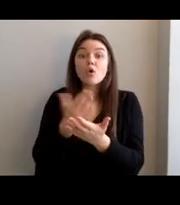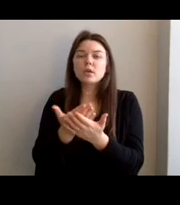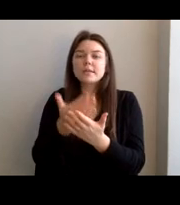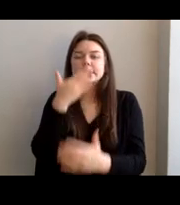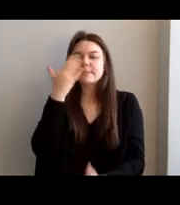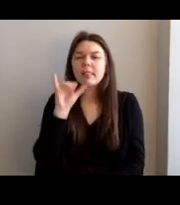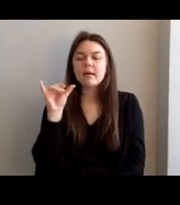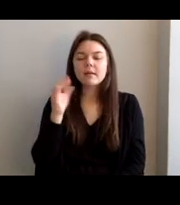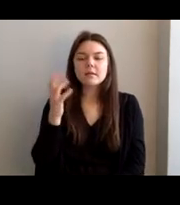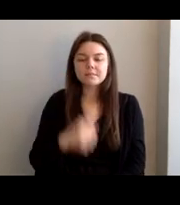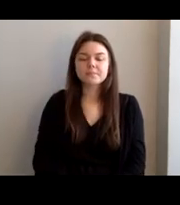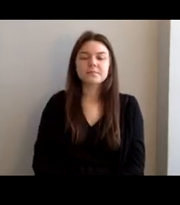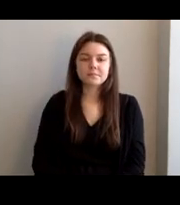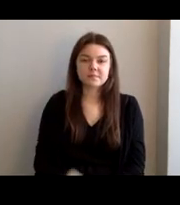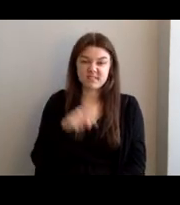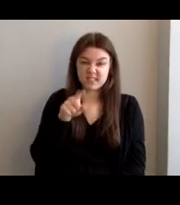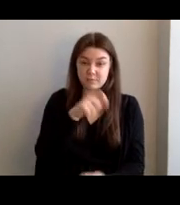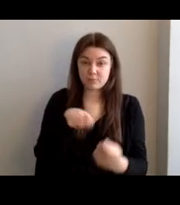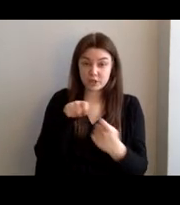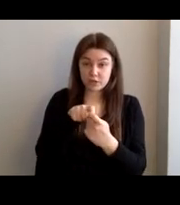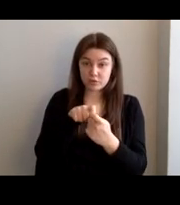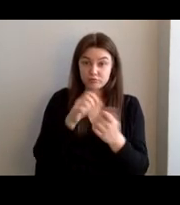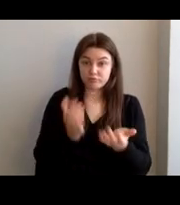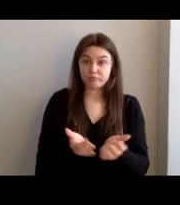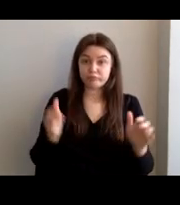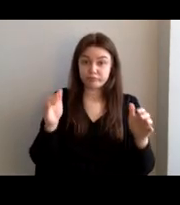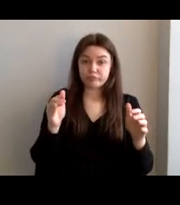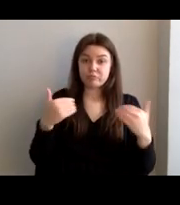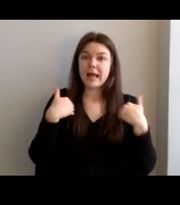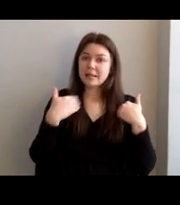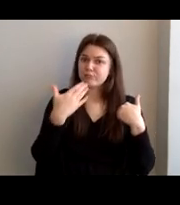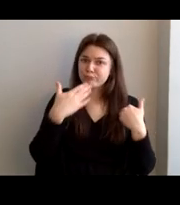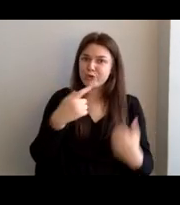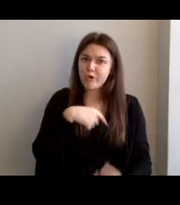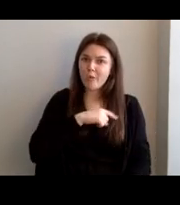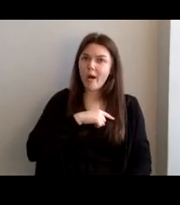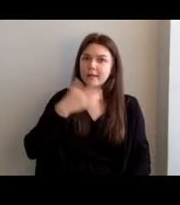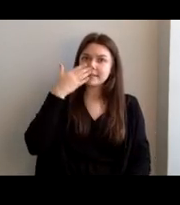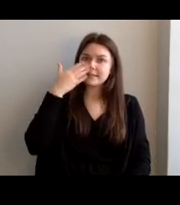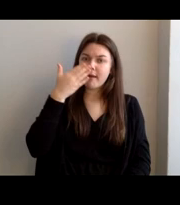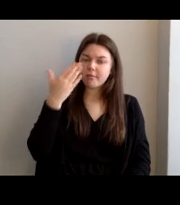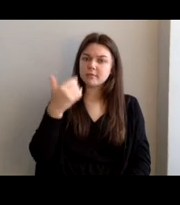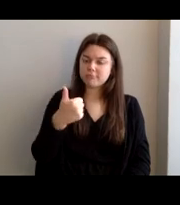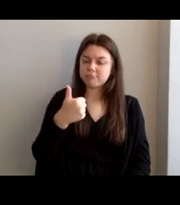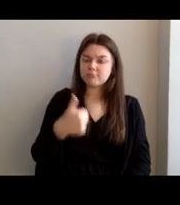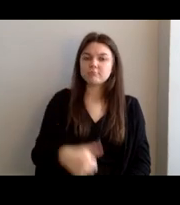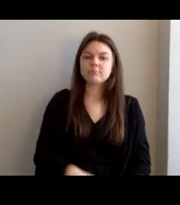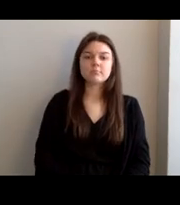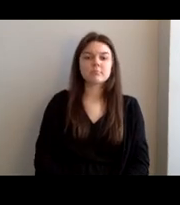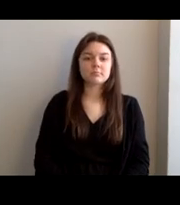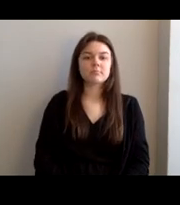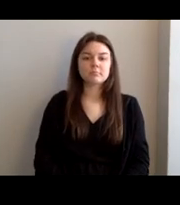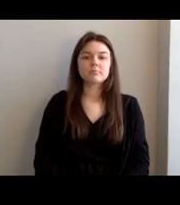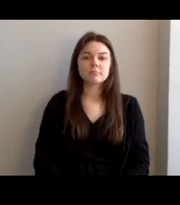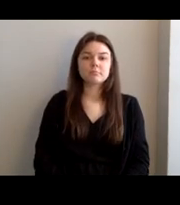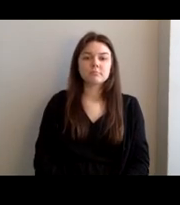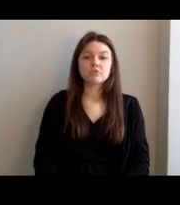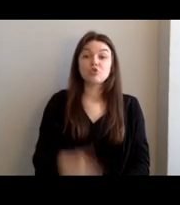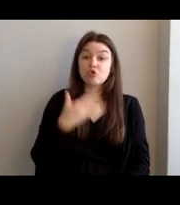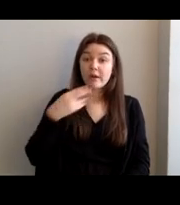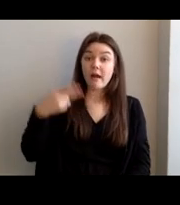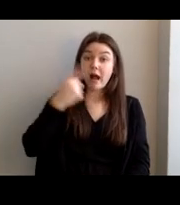I'm looking at contains some high quality smell descriptors. So a good high quality shrimp